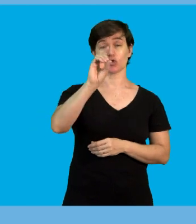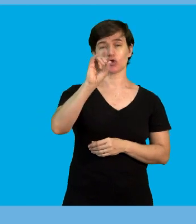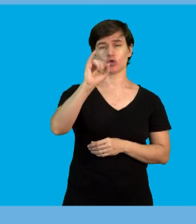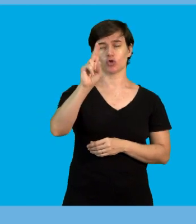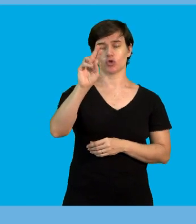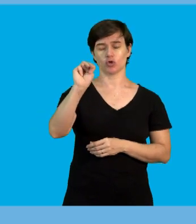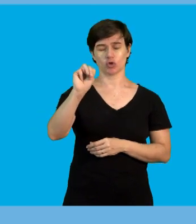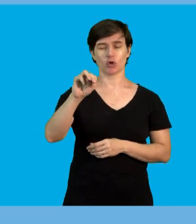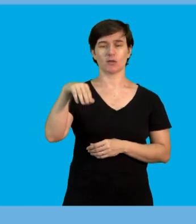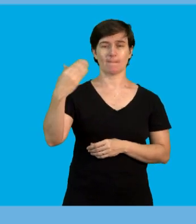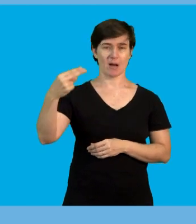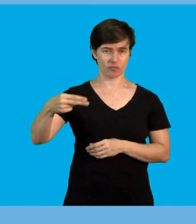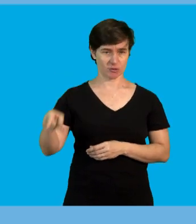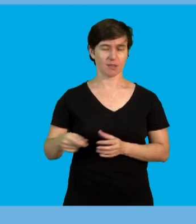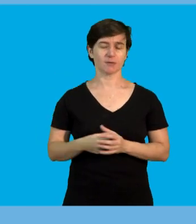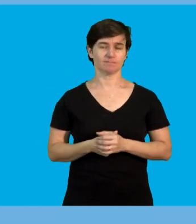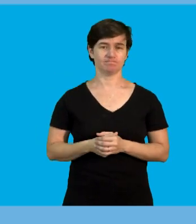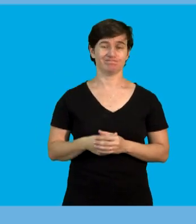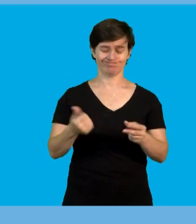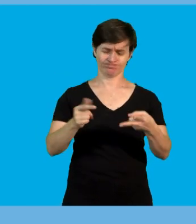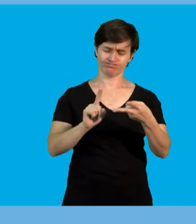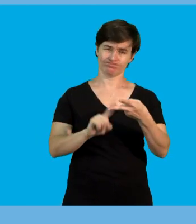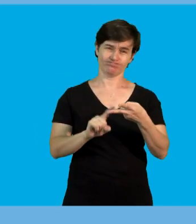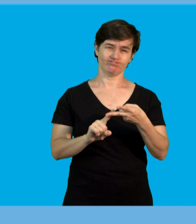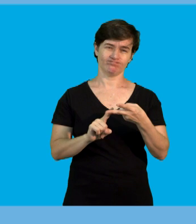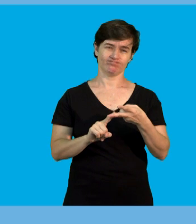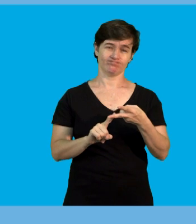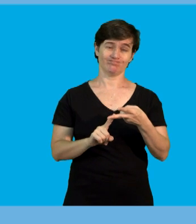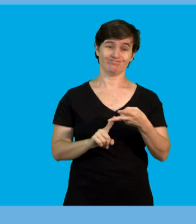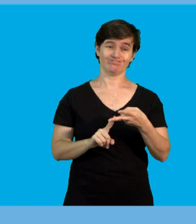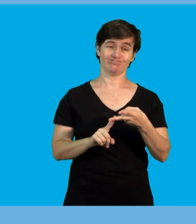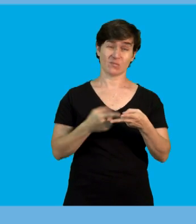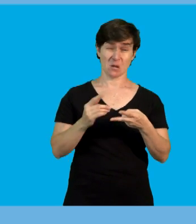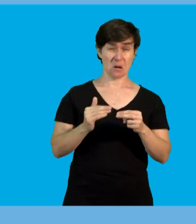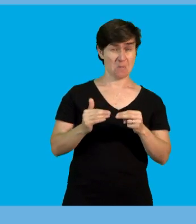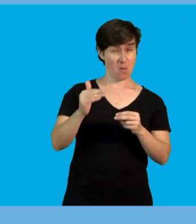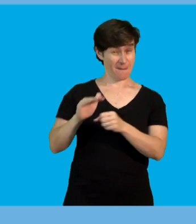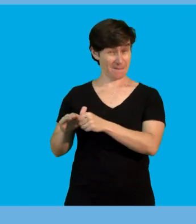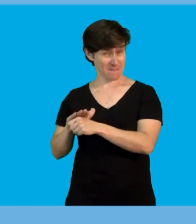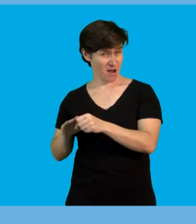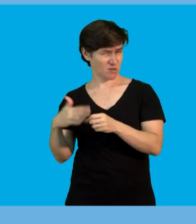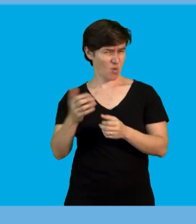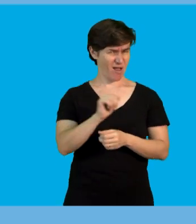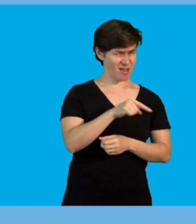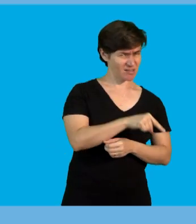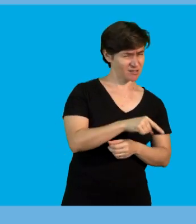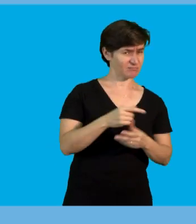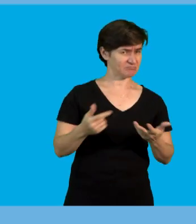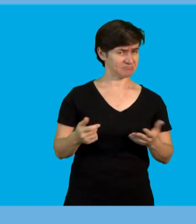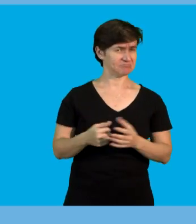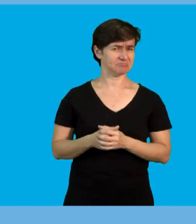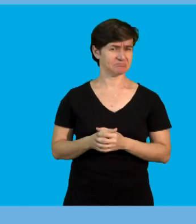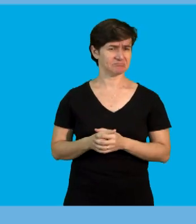NaOH sodium hydroxide as our metal hydroxide. Number 2, say if the solution